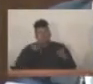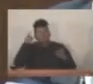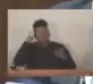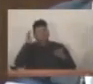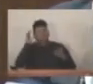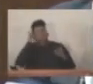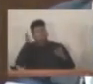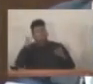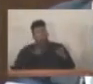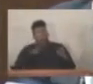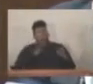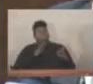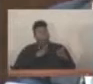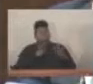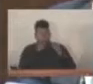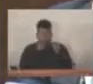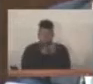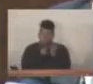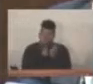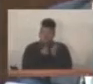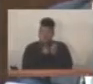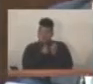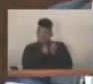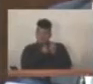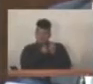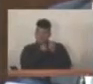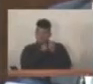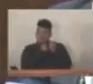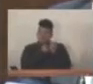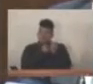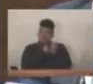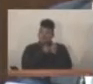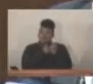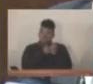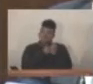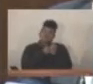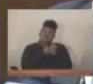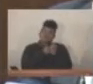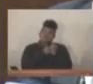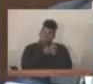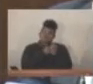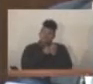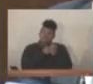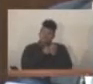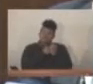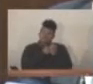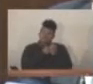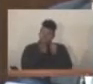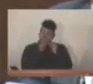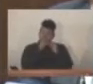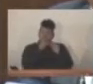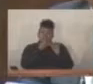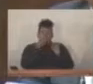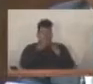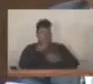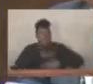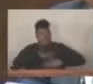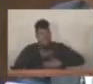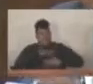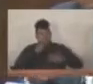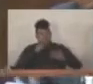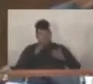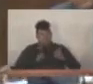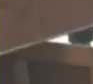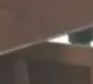a resolution put forward by Prime Minister Andrew Holness to extend the state of public emergency in St. James until